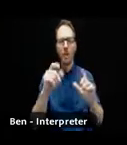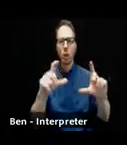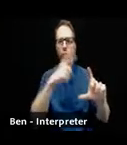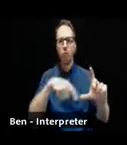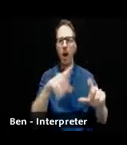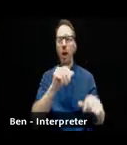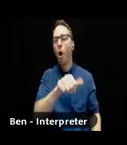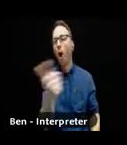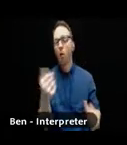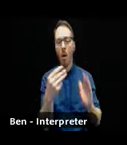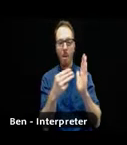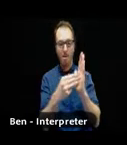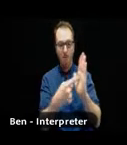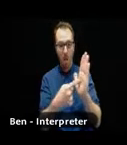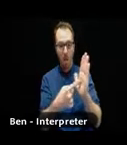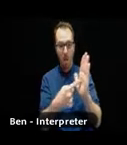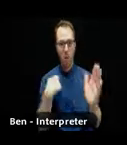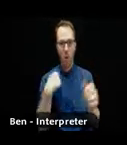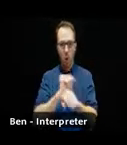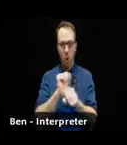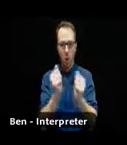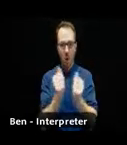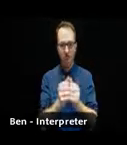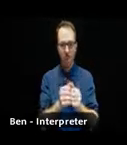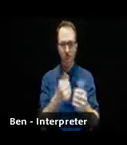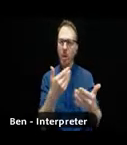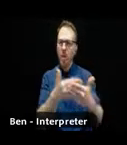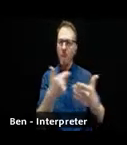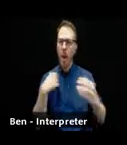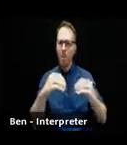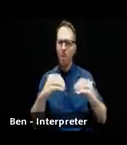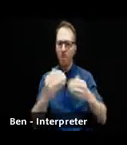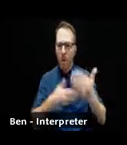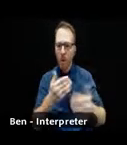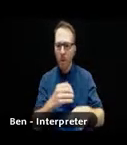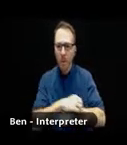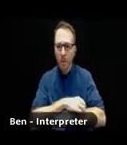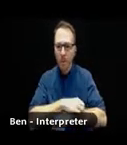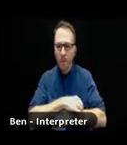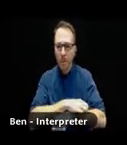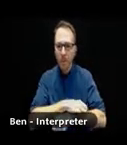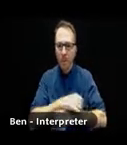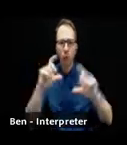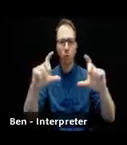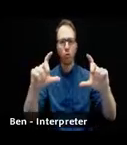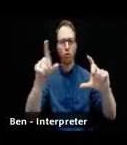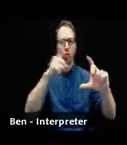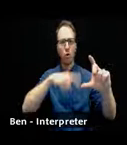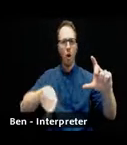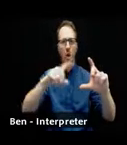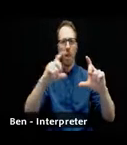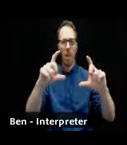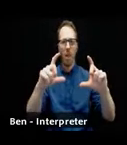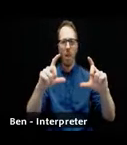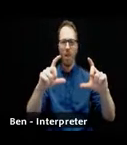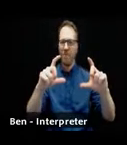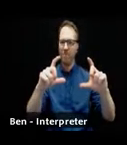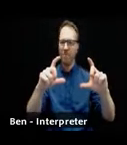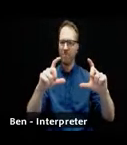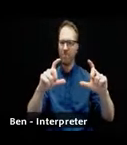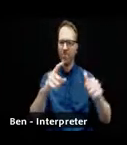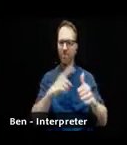model that we work in, before I move forward, circle is something that if we look